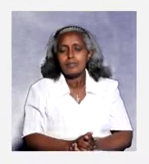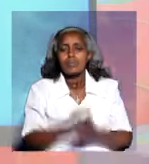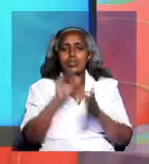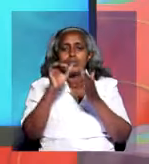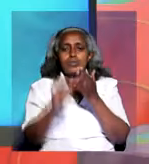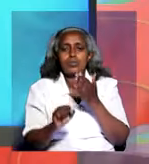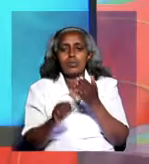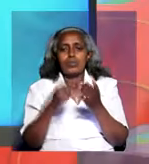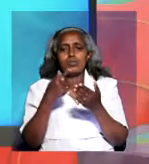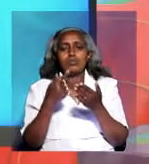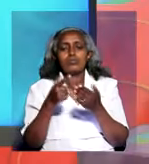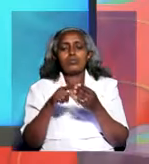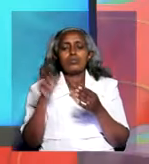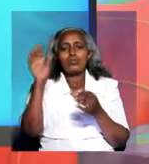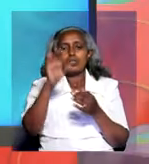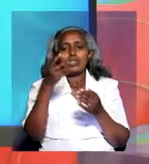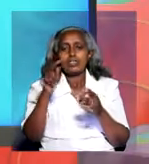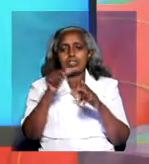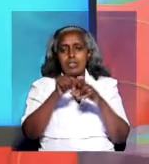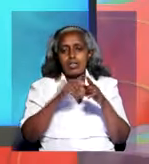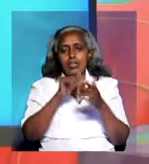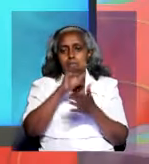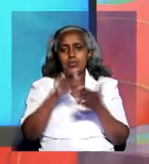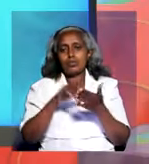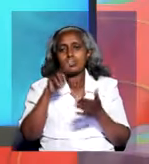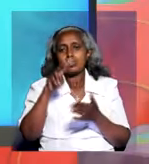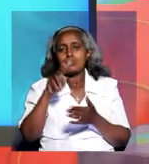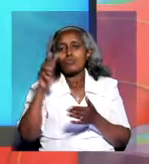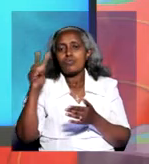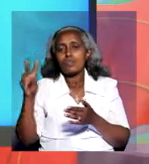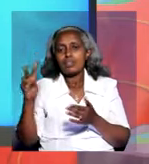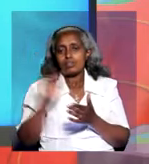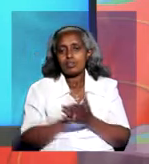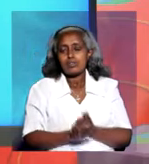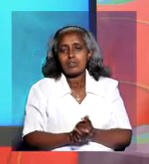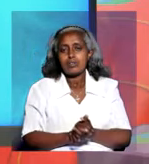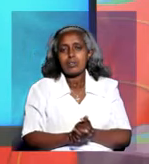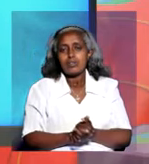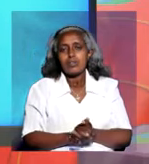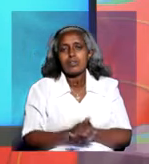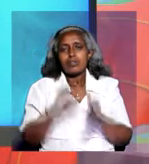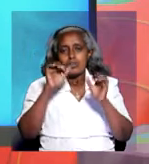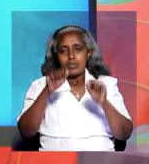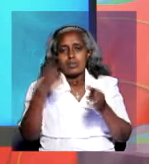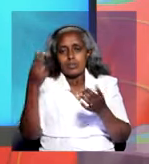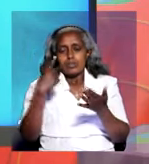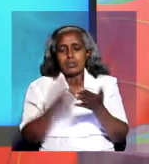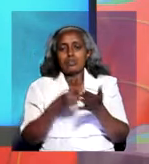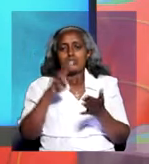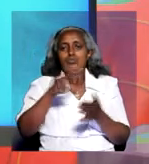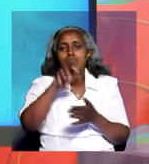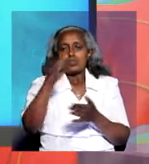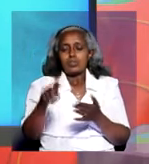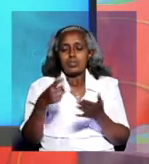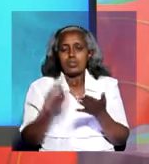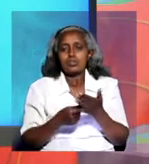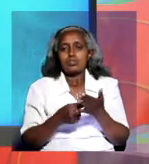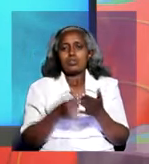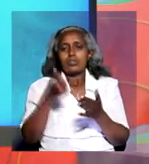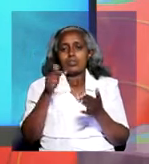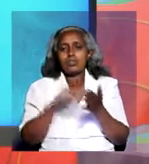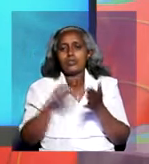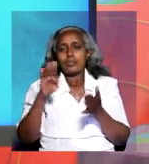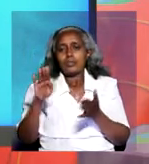So, to find the angle between the two vectors, we can use these two equations. A dot B, we have this